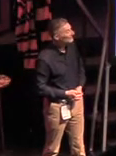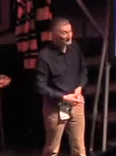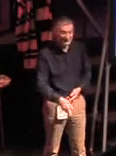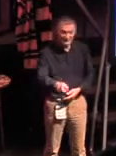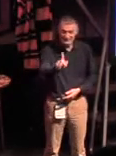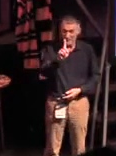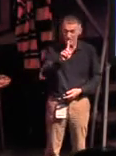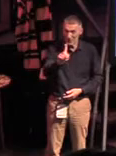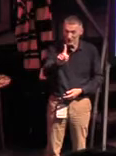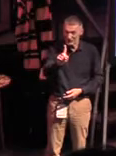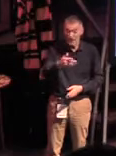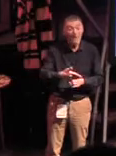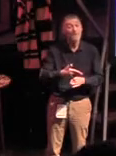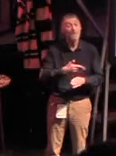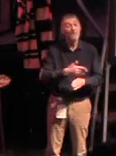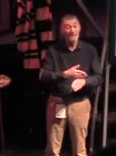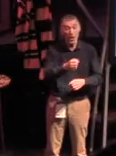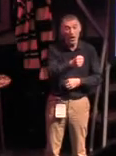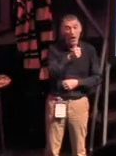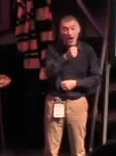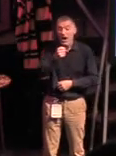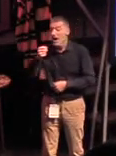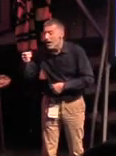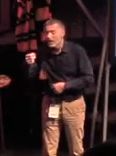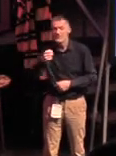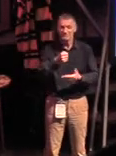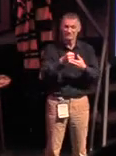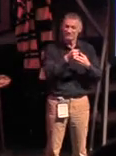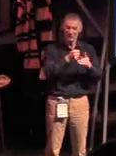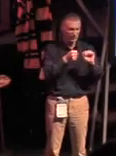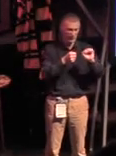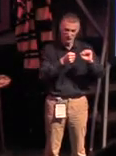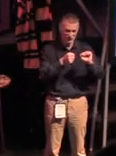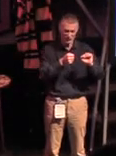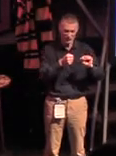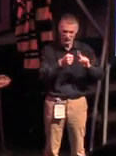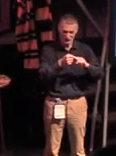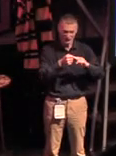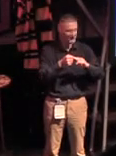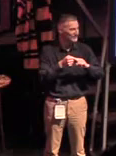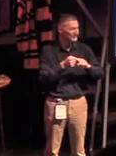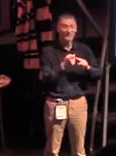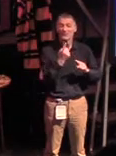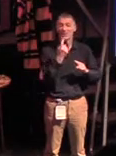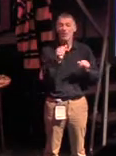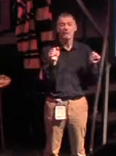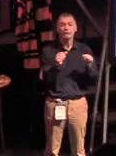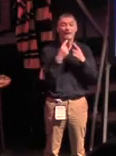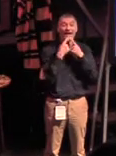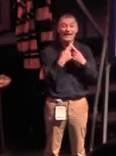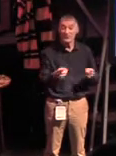But before I give the mic to our great keynote speaker, I have a little announcement.